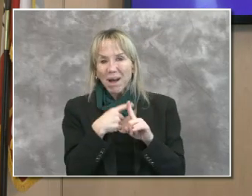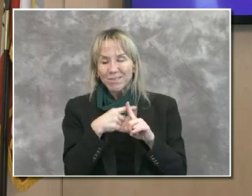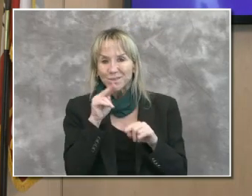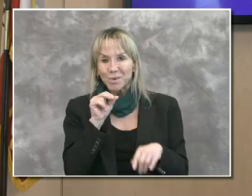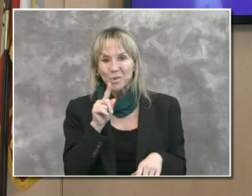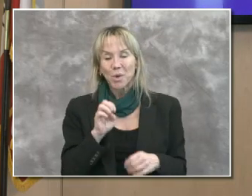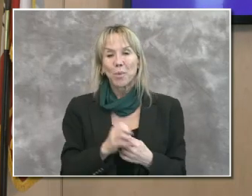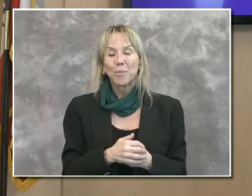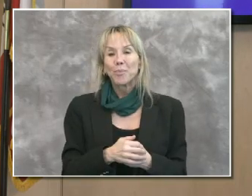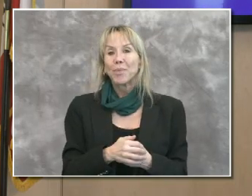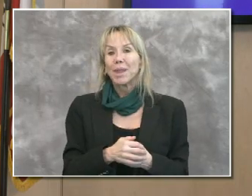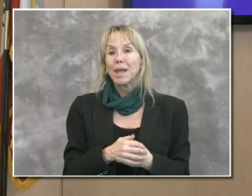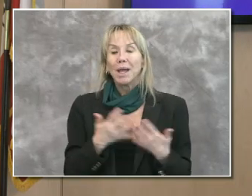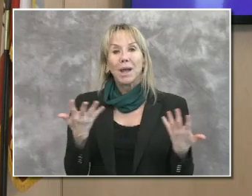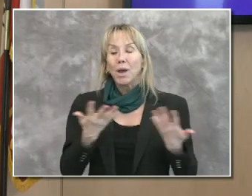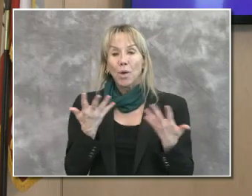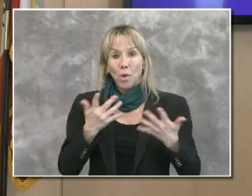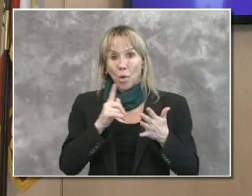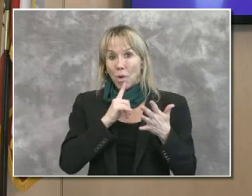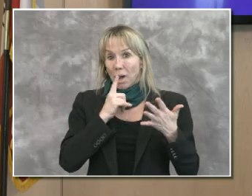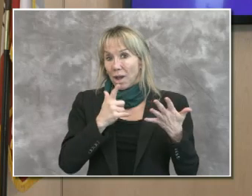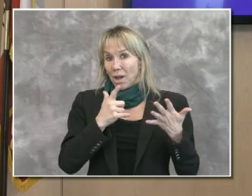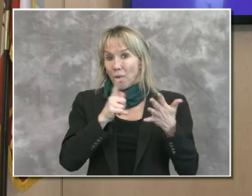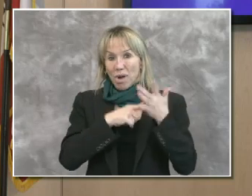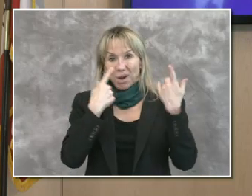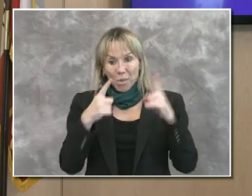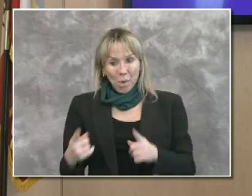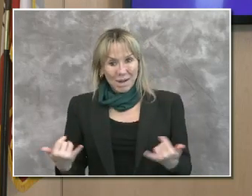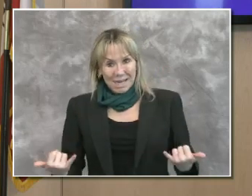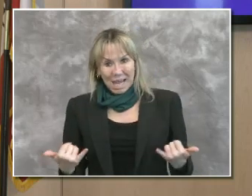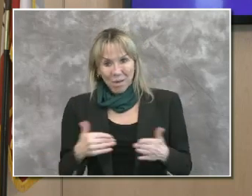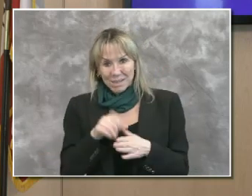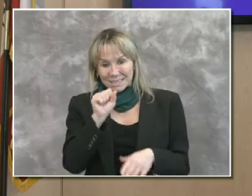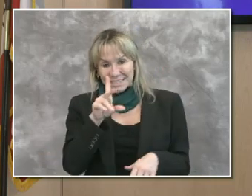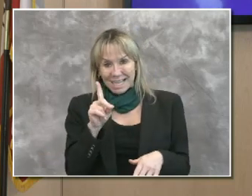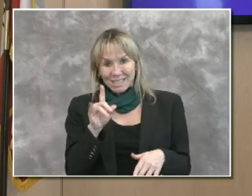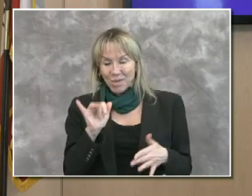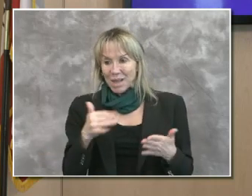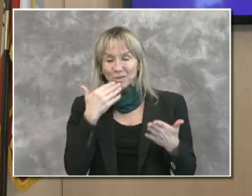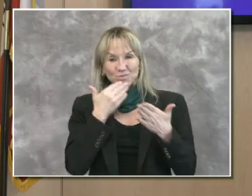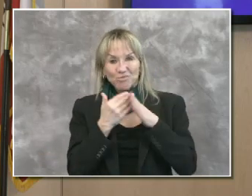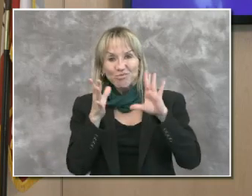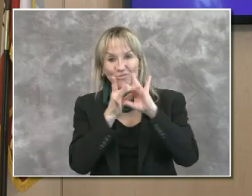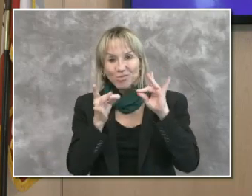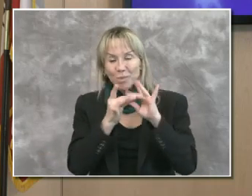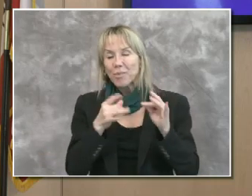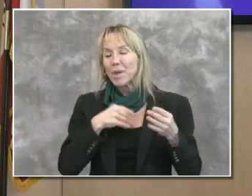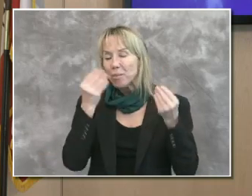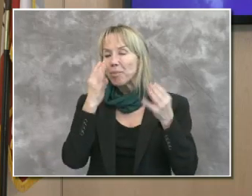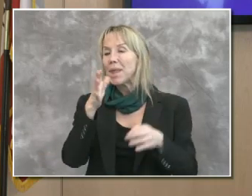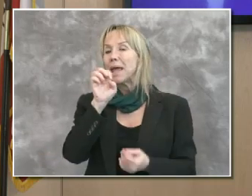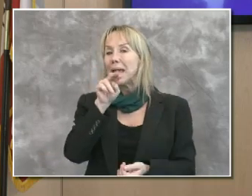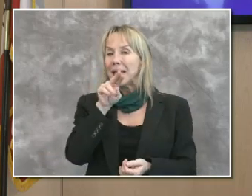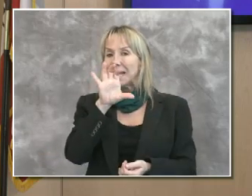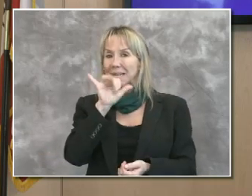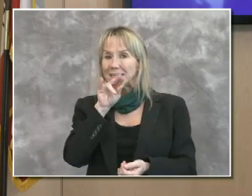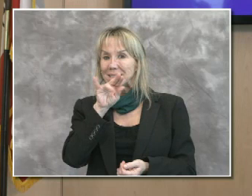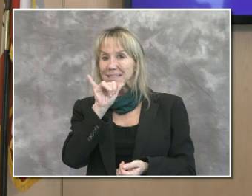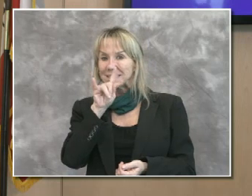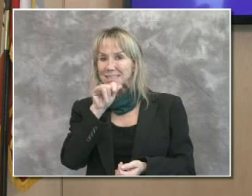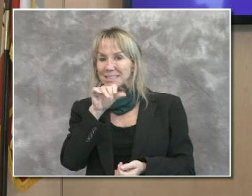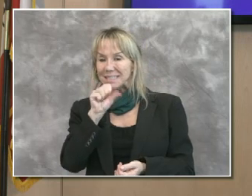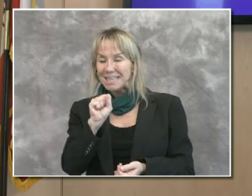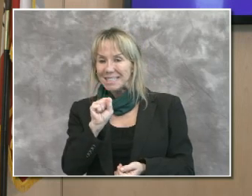with you some of the really positive things that are going on throughout the San Diego region. In Encinitas, bicyclists are teaming up with